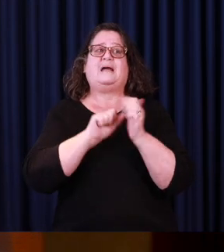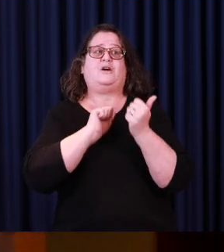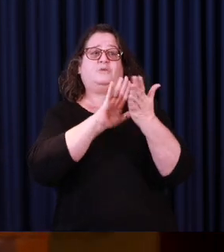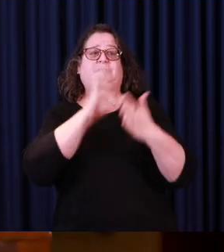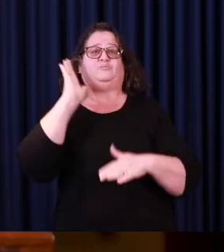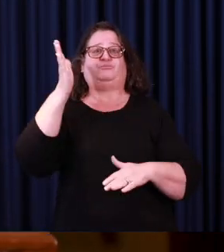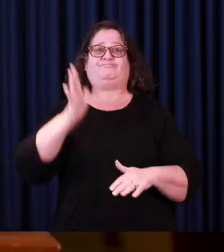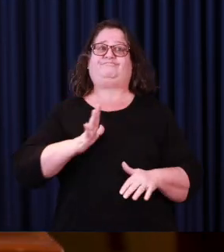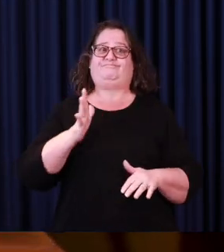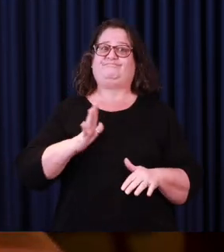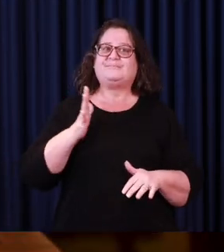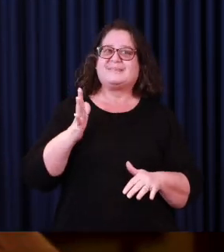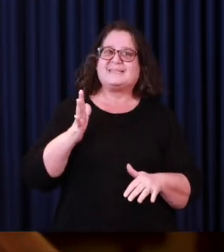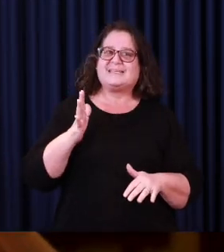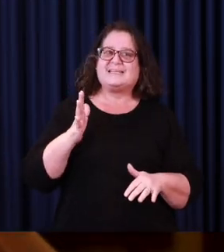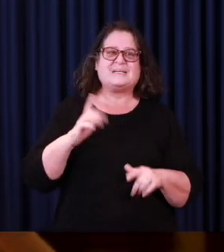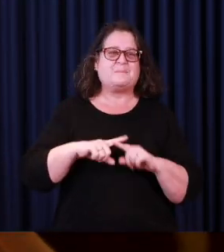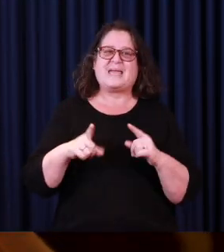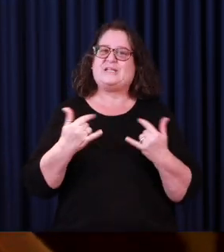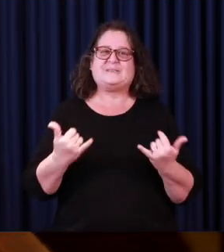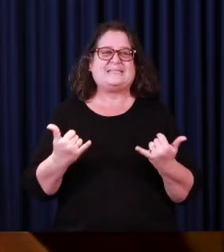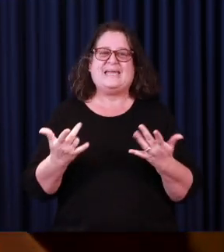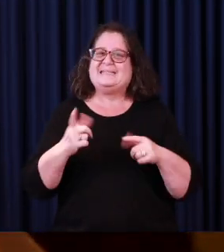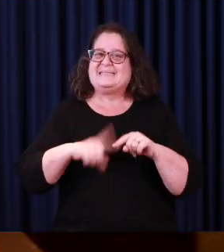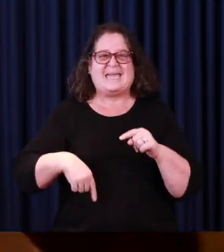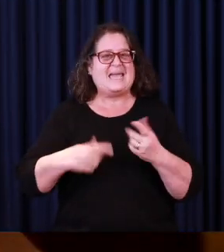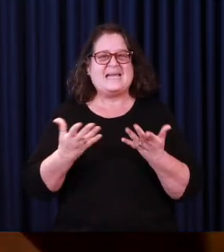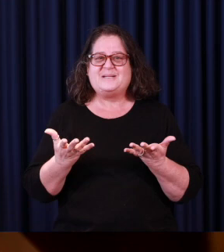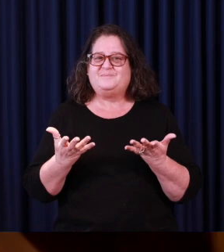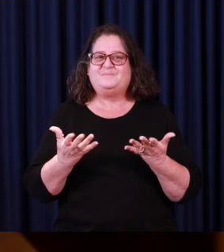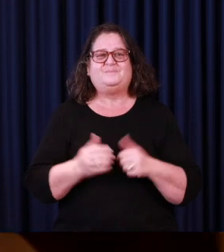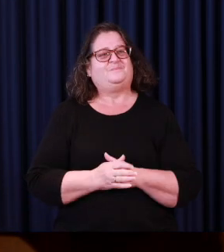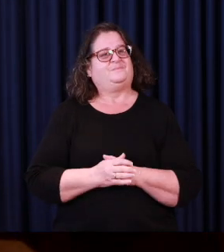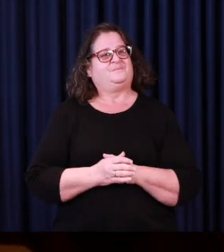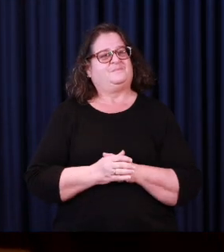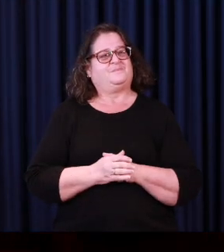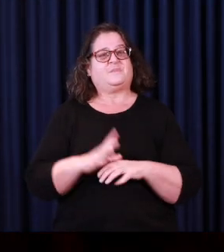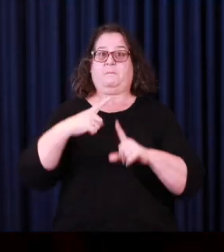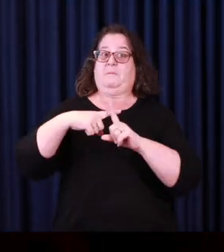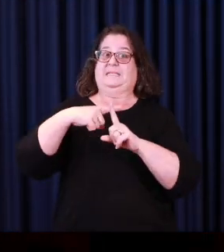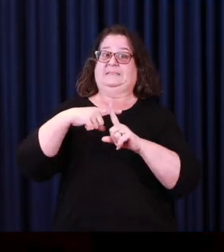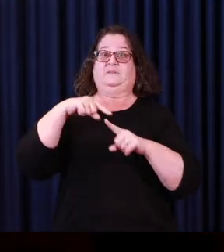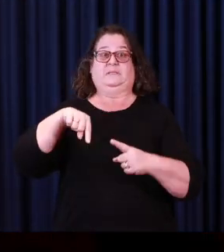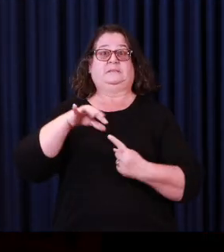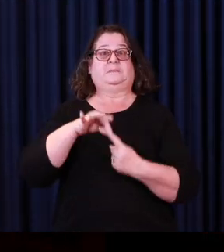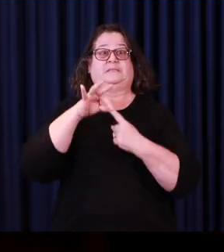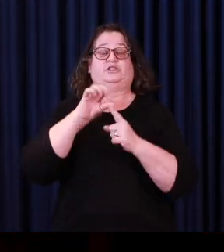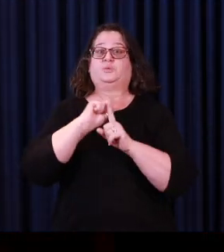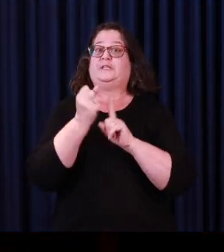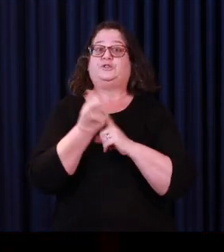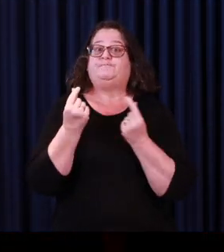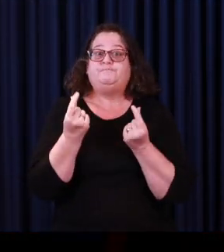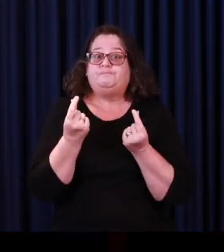plans, it wasn't in the cards. If there's an upside to the unique circumstances, it's for this year's